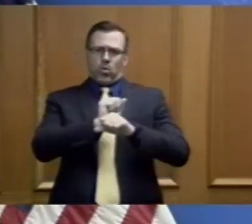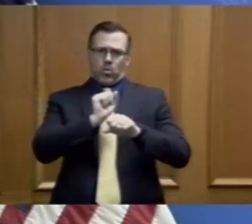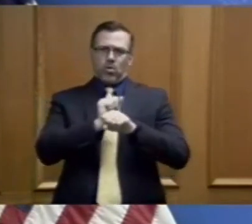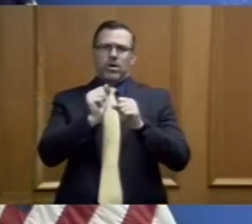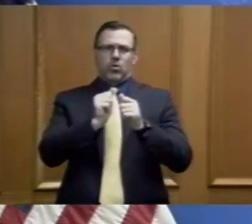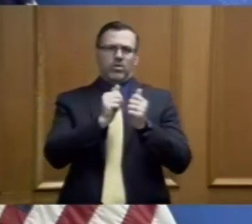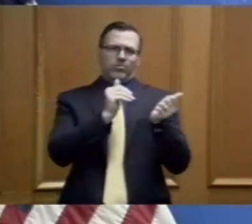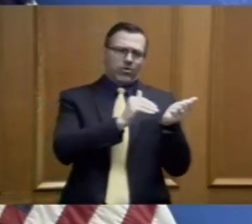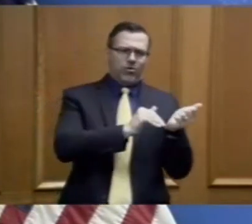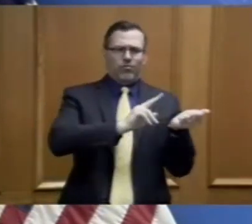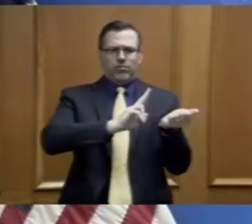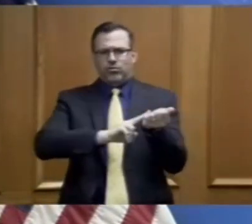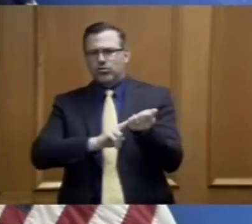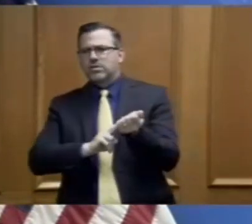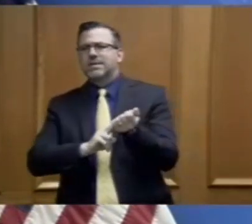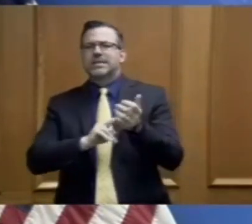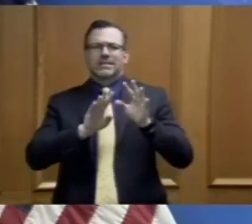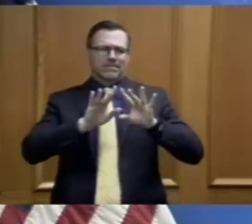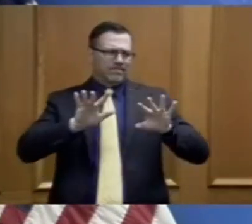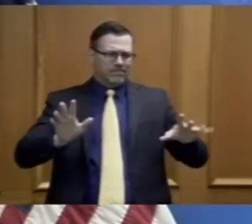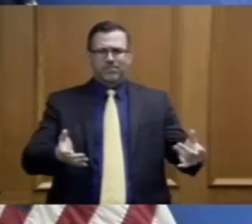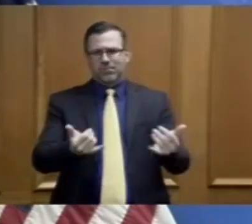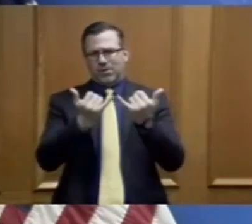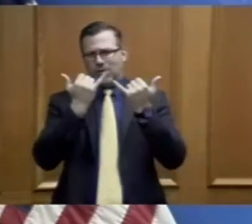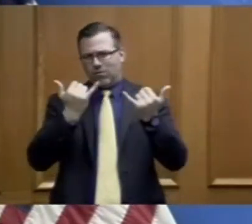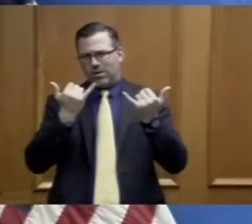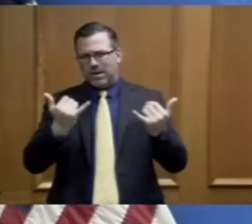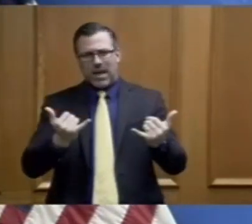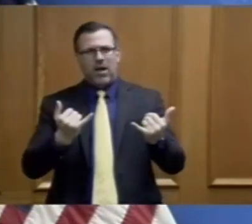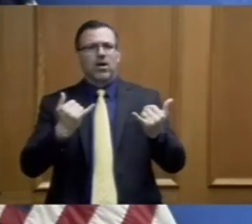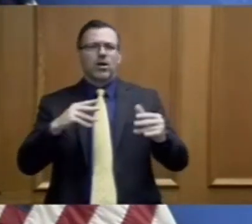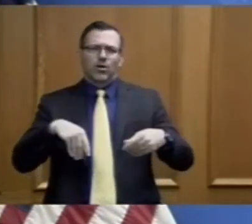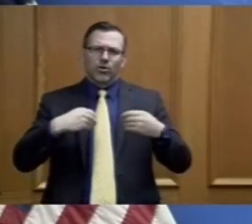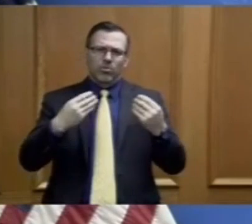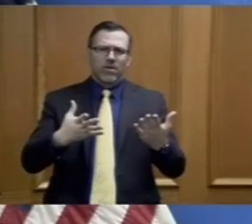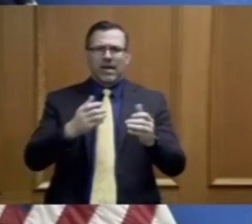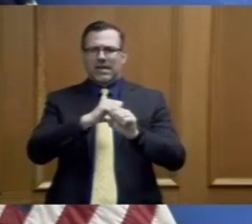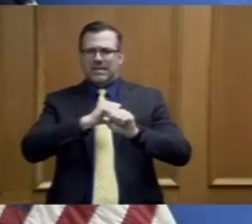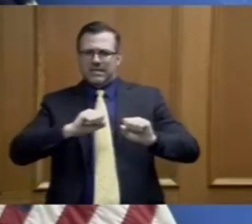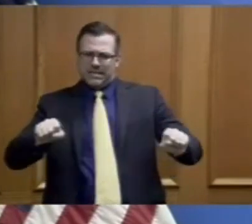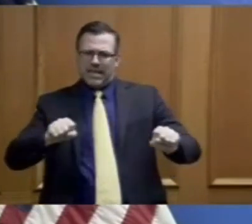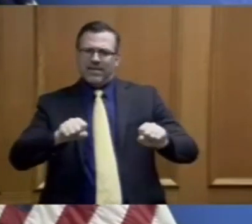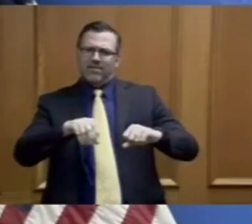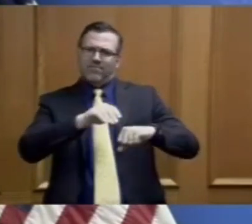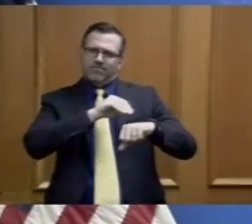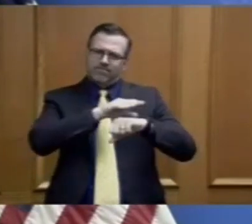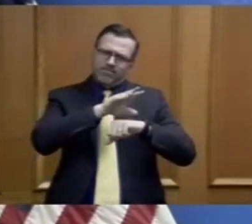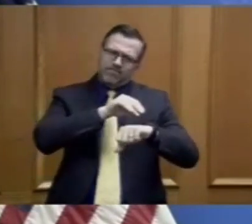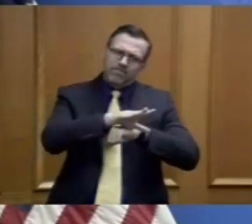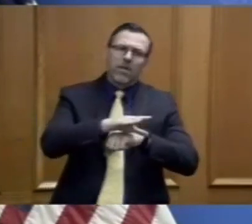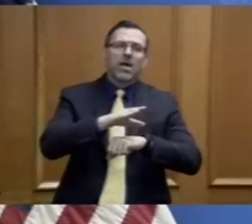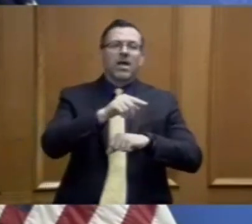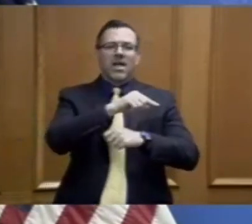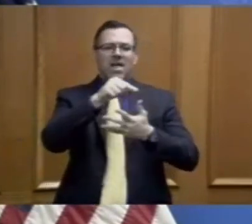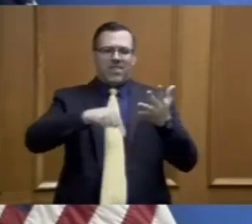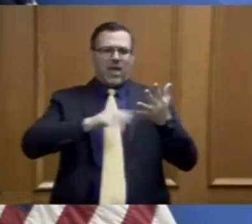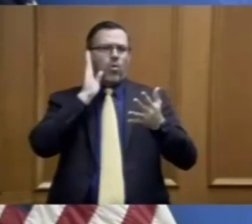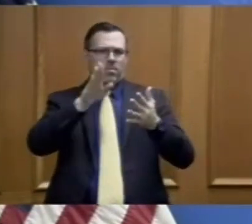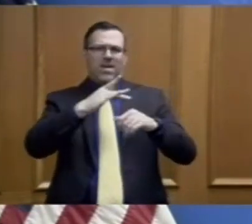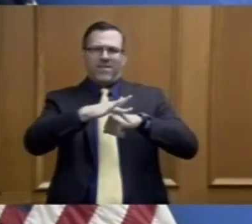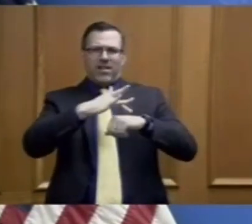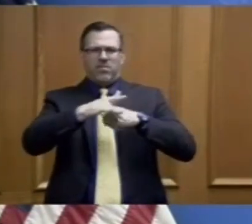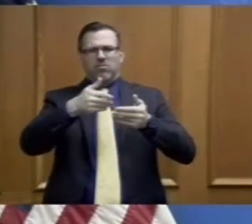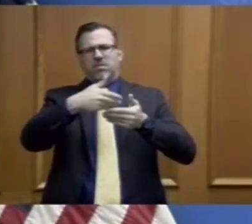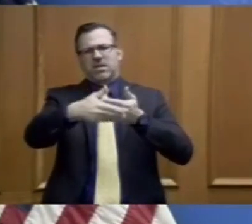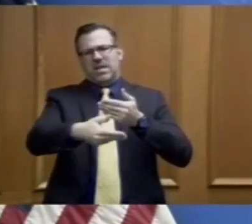those certain, clear, detailed, safe guidelines, and they'll be available in the next few days. We